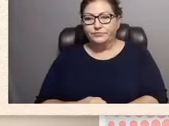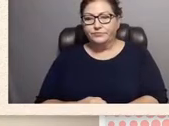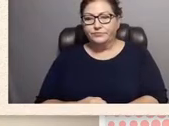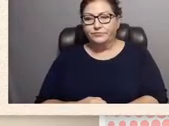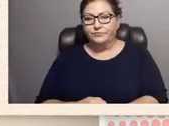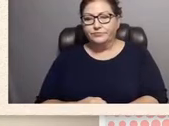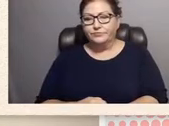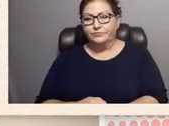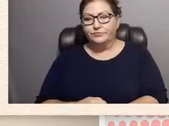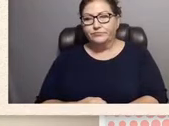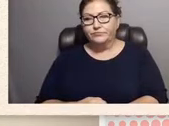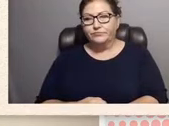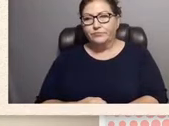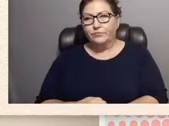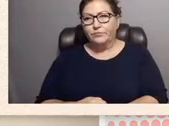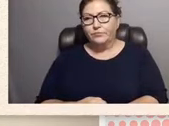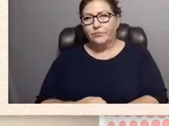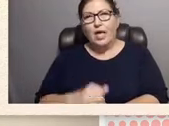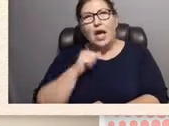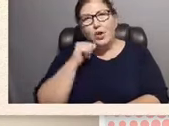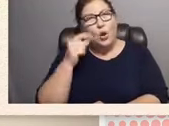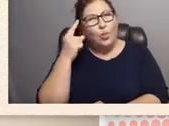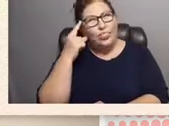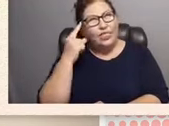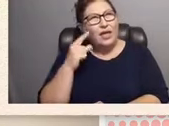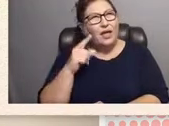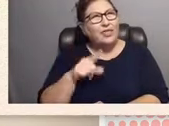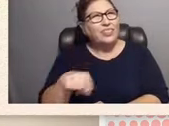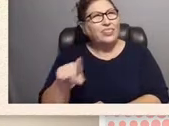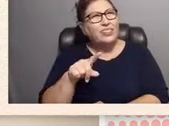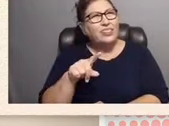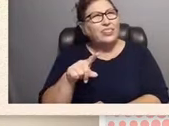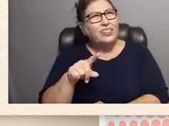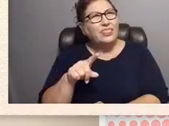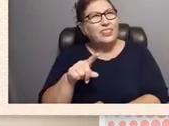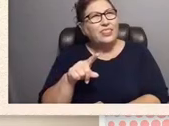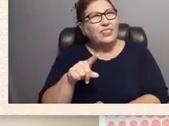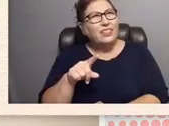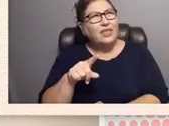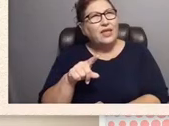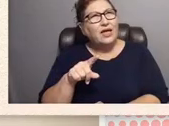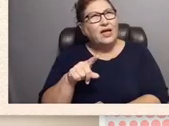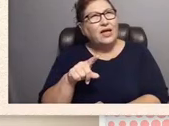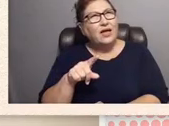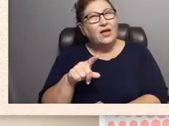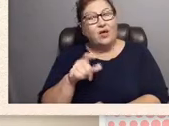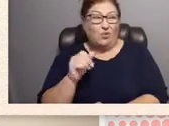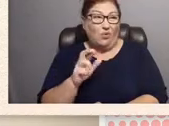I don't think that they or I really like